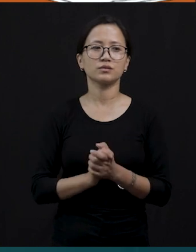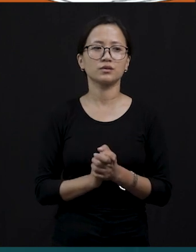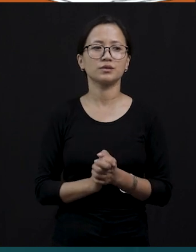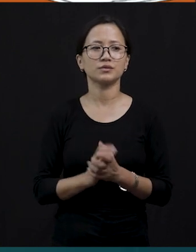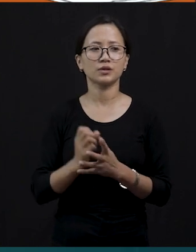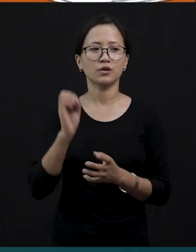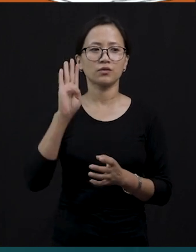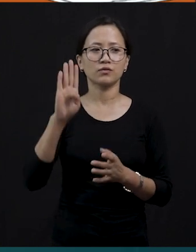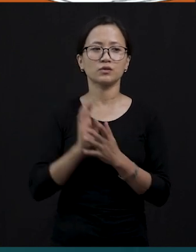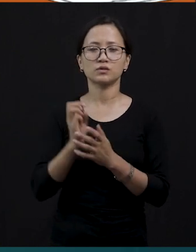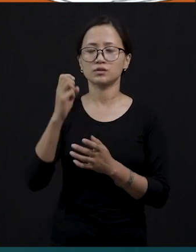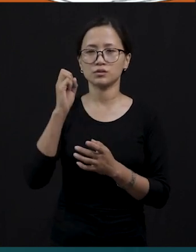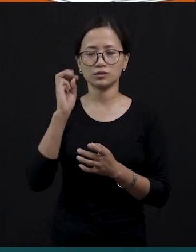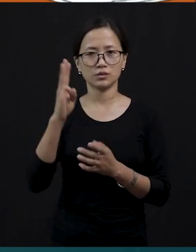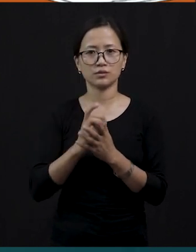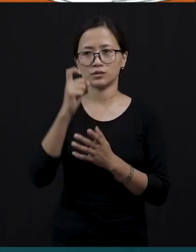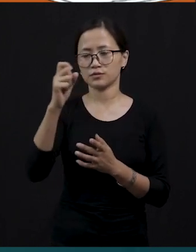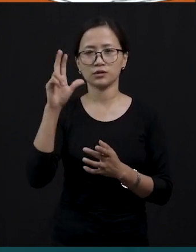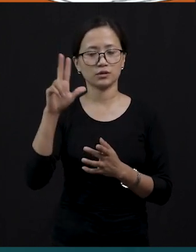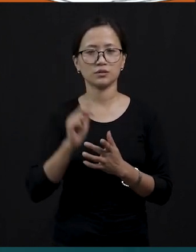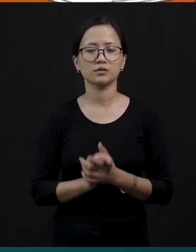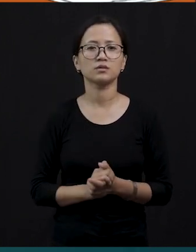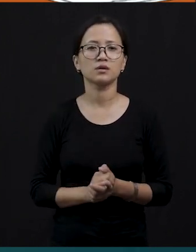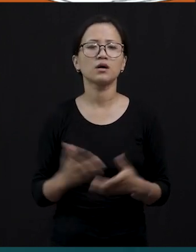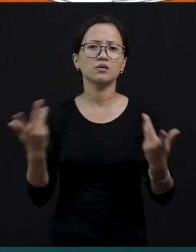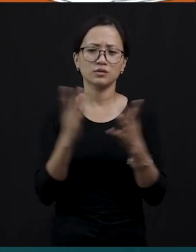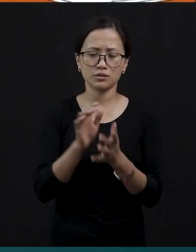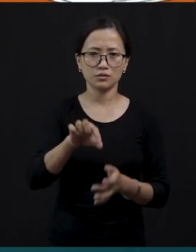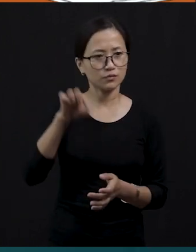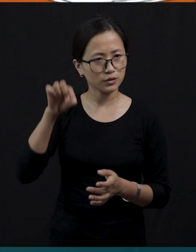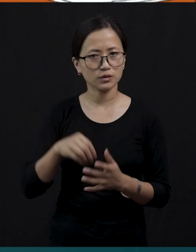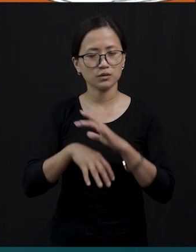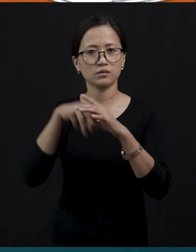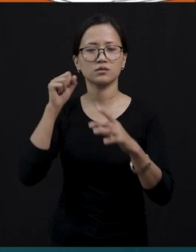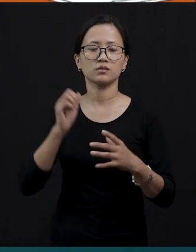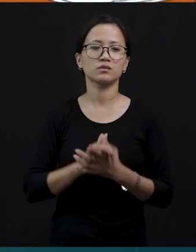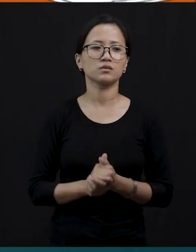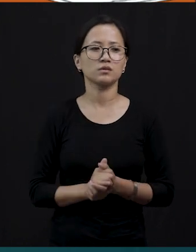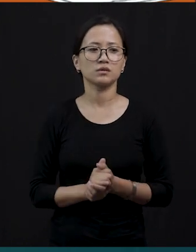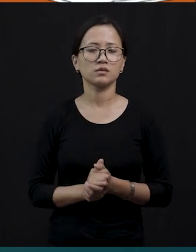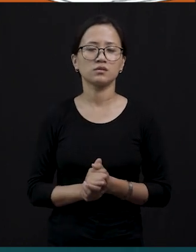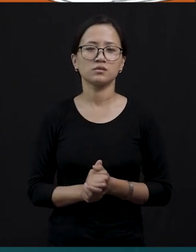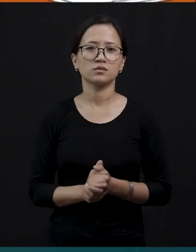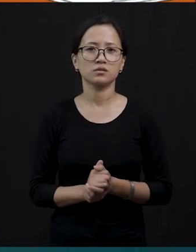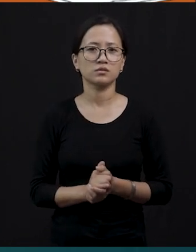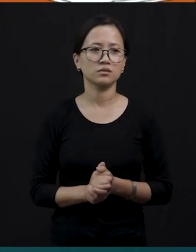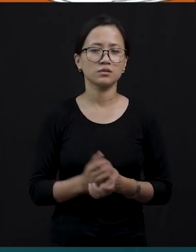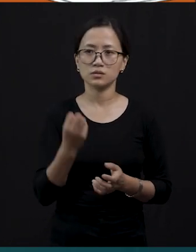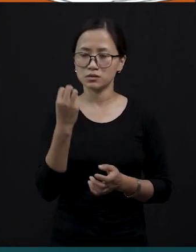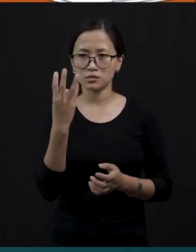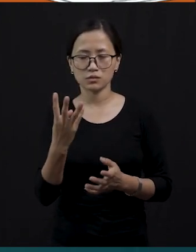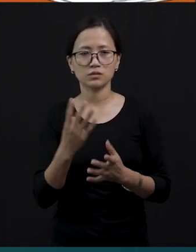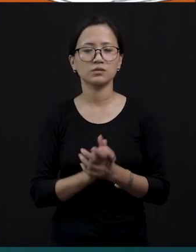4,378 account holders. All right. So let's see how you need to find it out, children. Okay, now the total